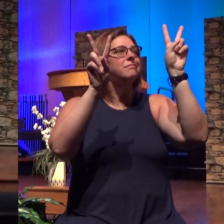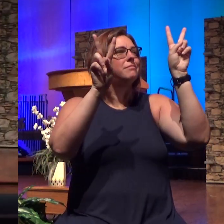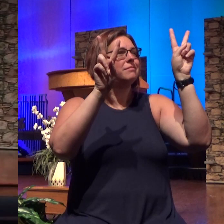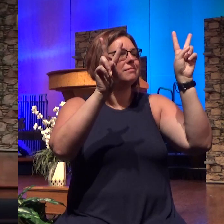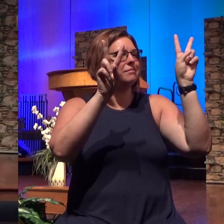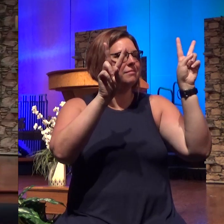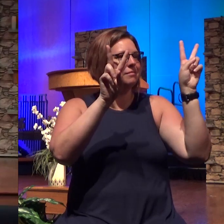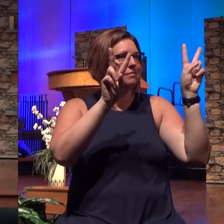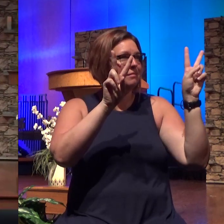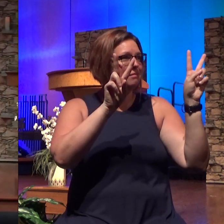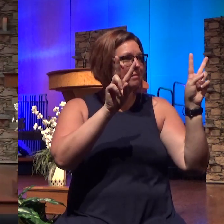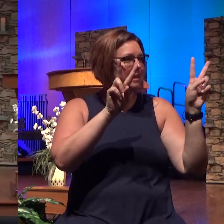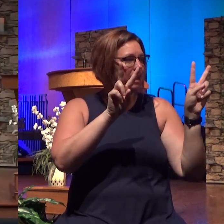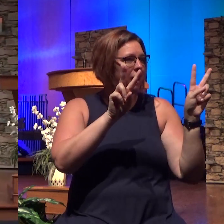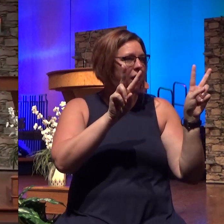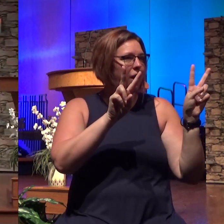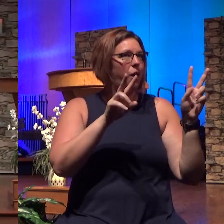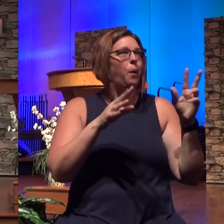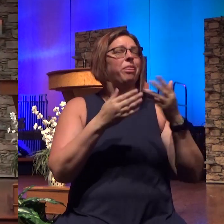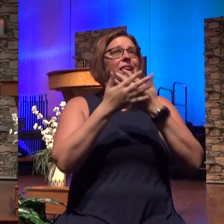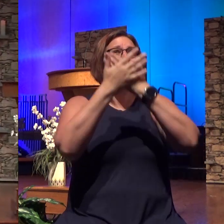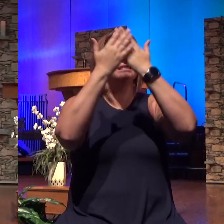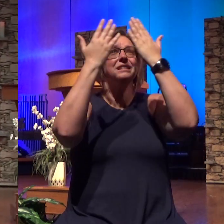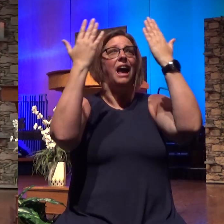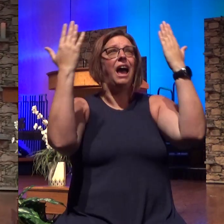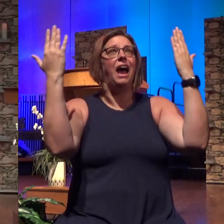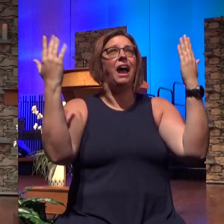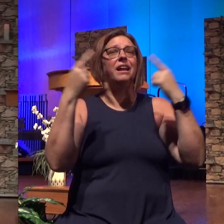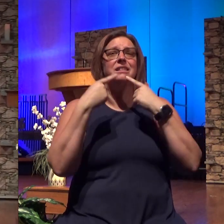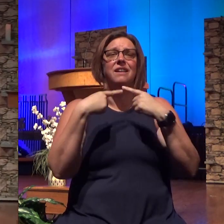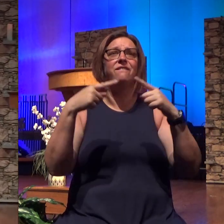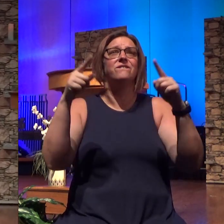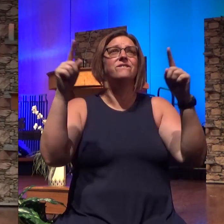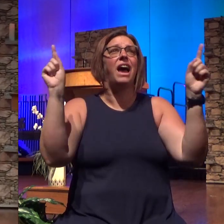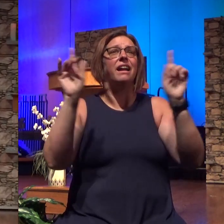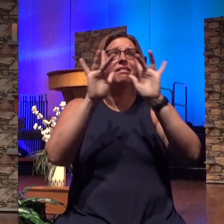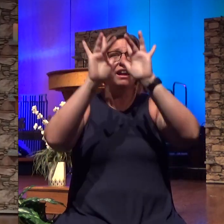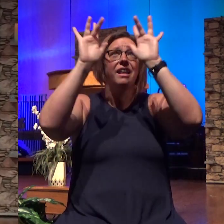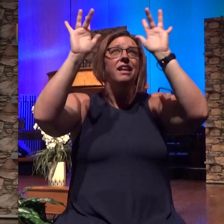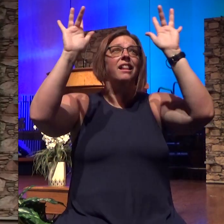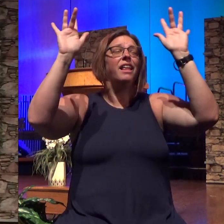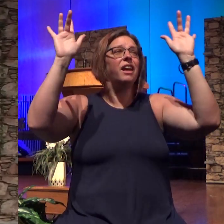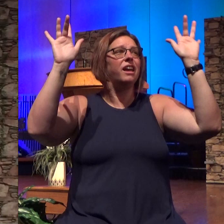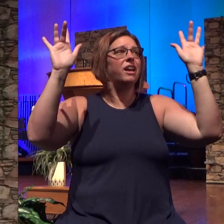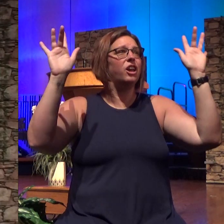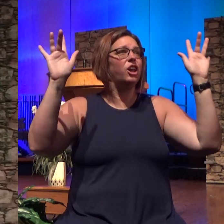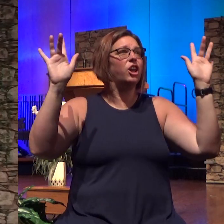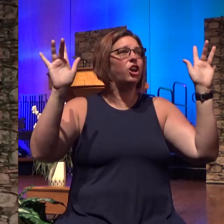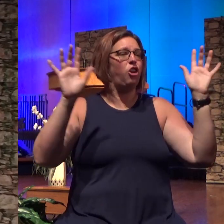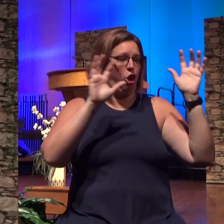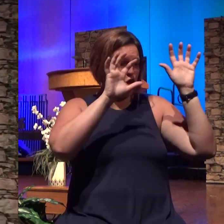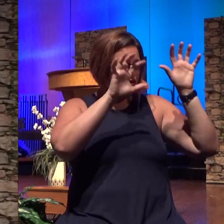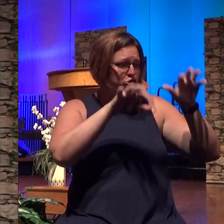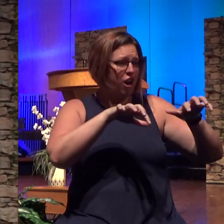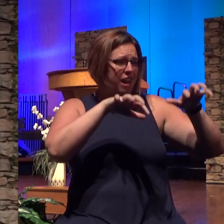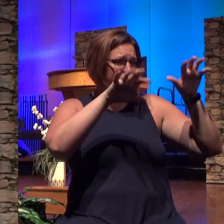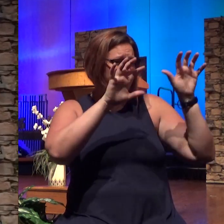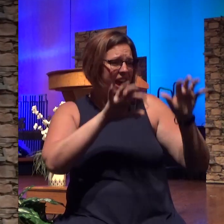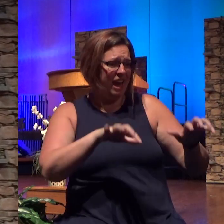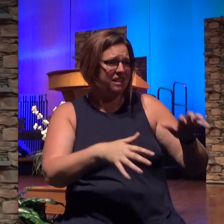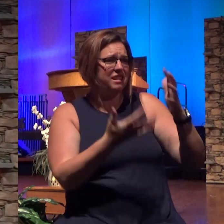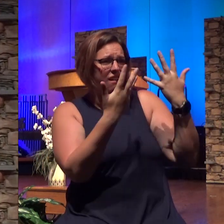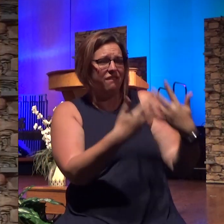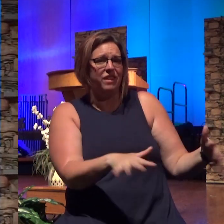around. Well, the sky is finally open, the rain and wind